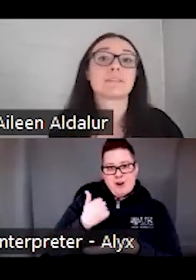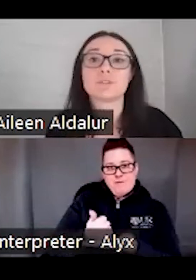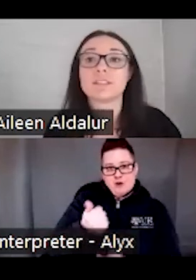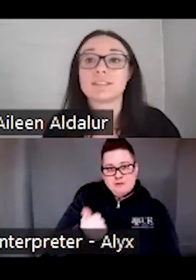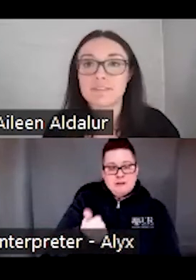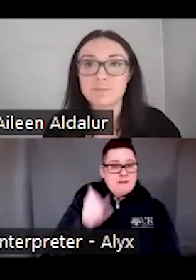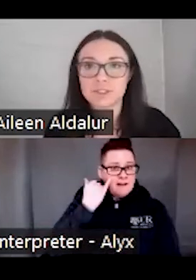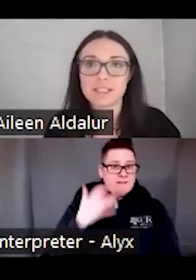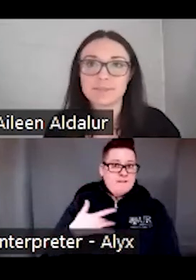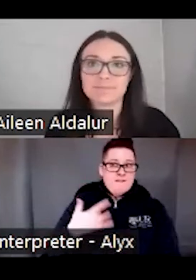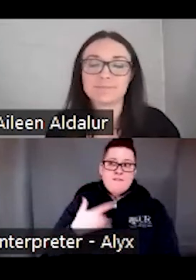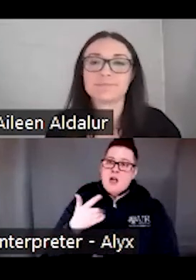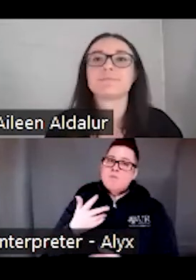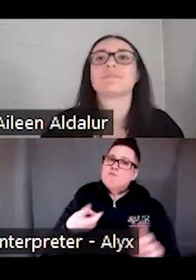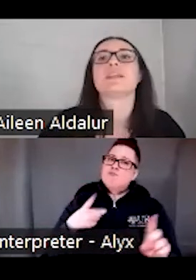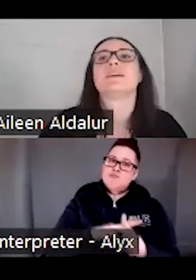it's applicable to the deaf community.